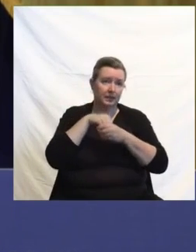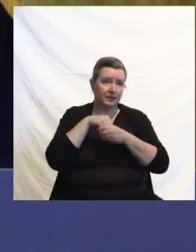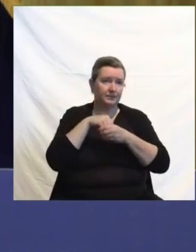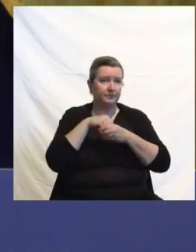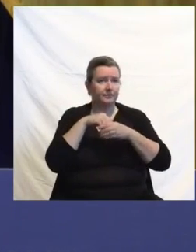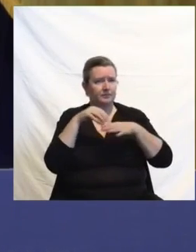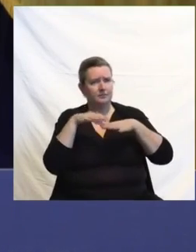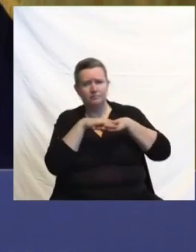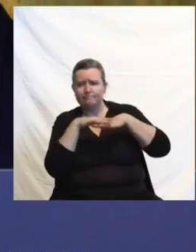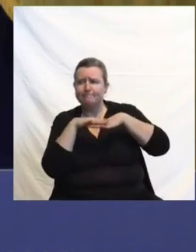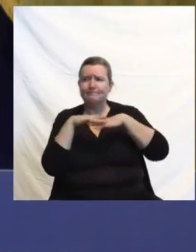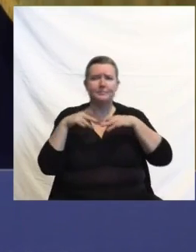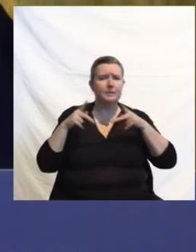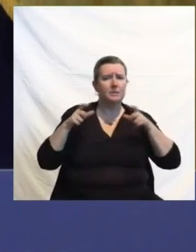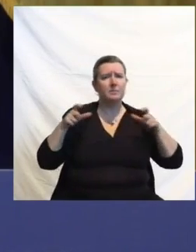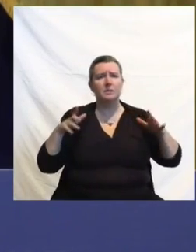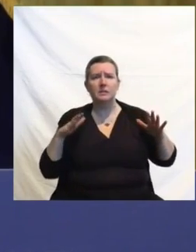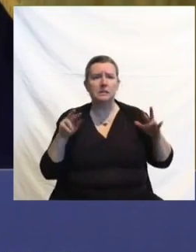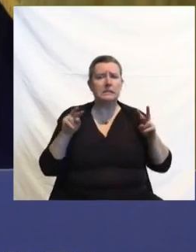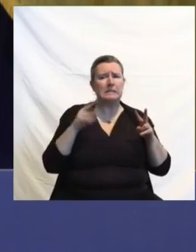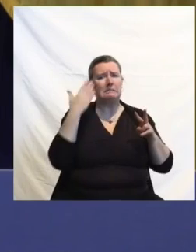know who you're with, that's where you've got to be careful.